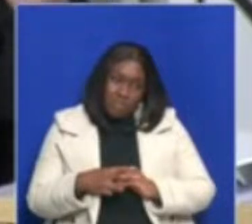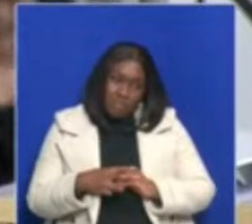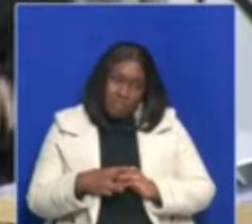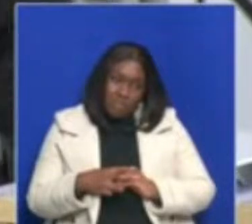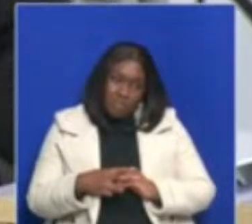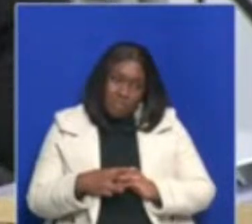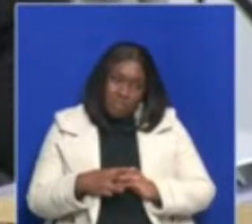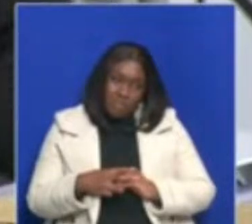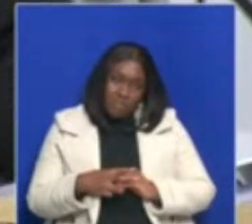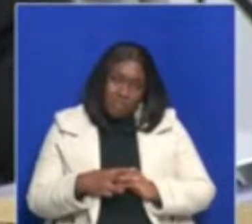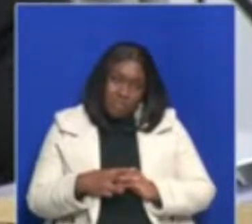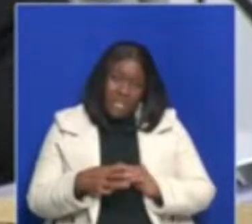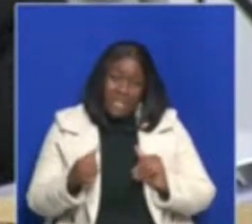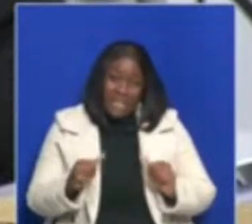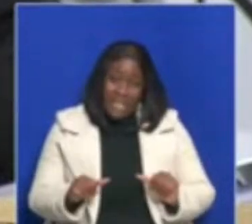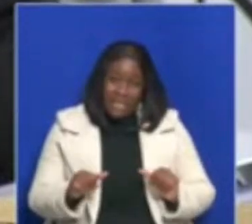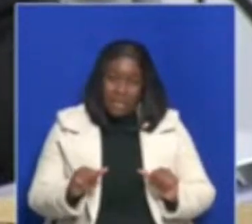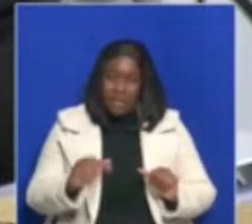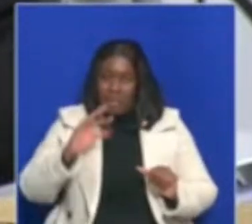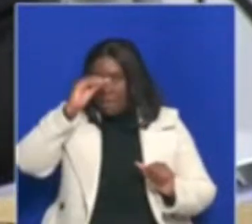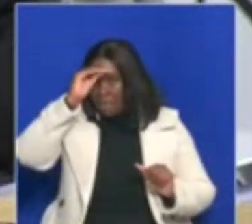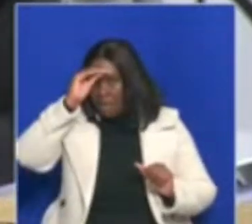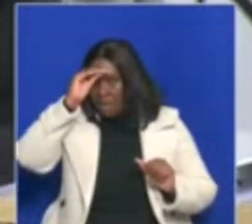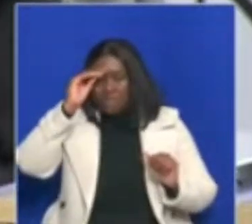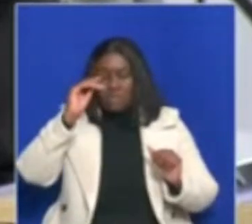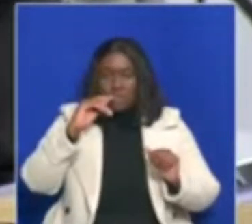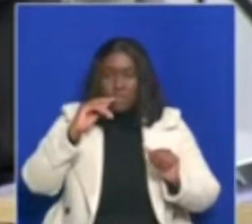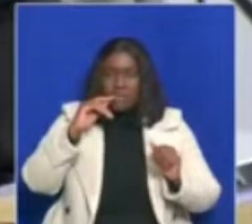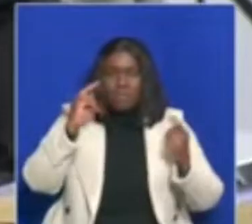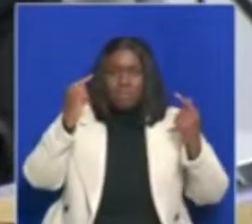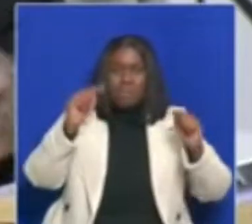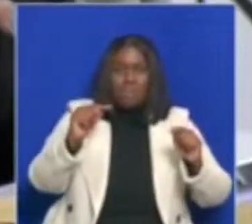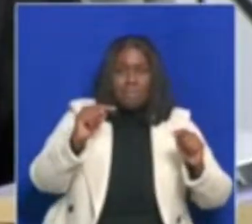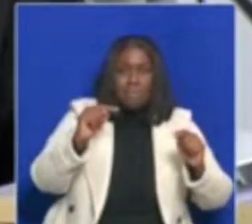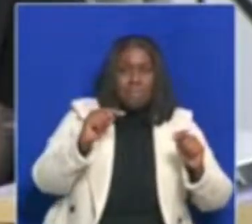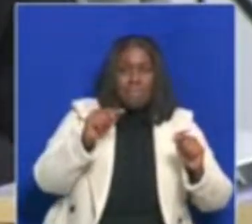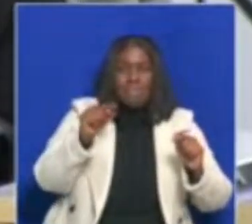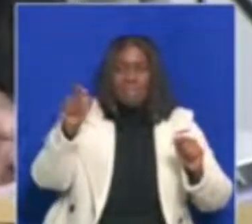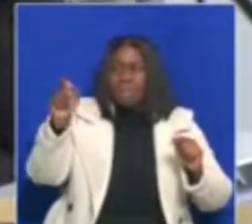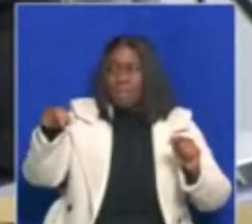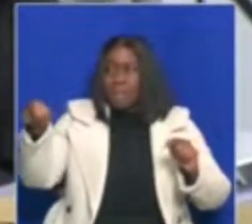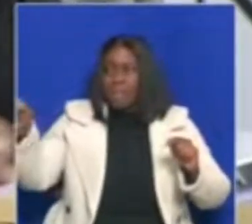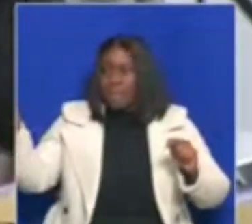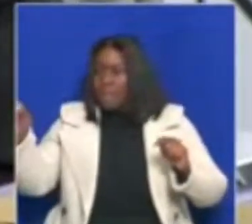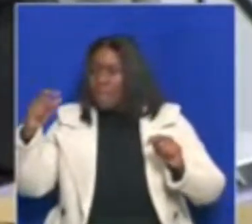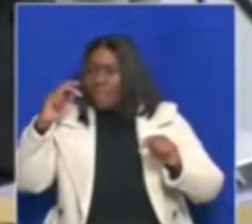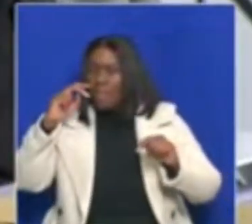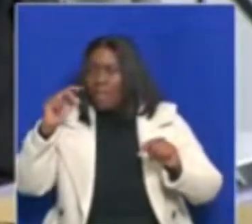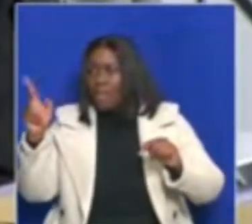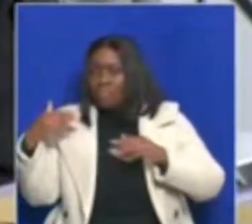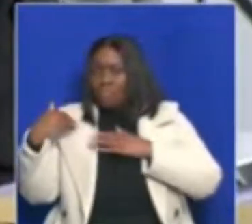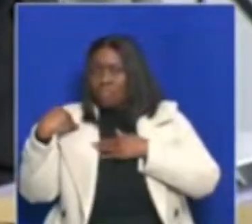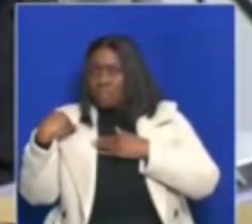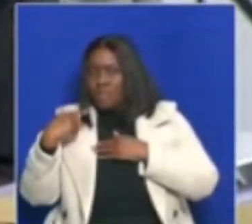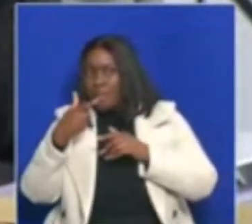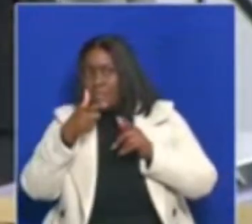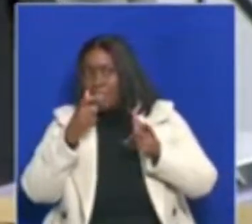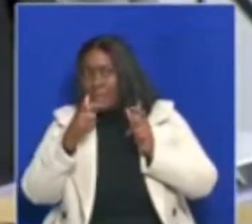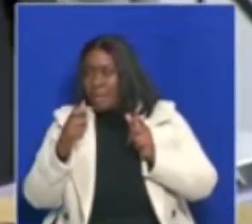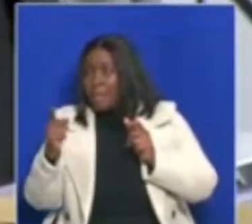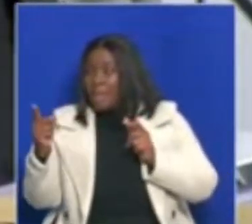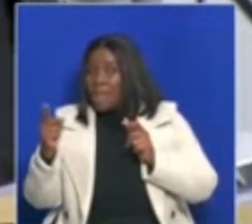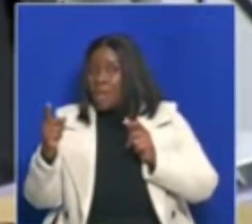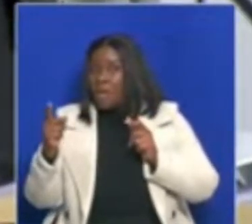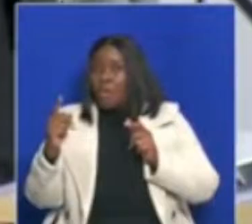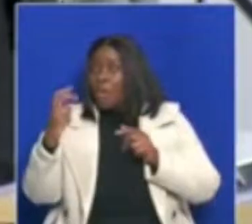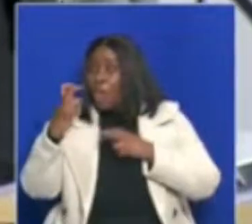for alleged cash in transit suspects and kill them. So there was no proper investigation done